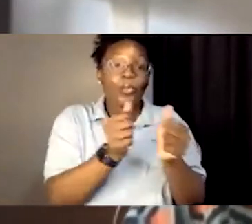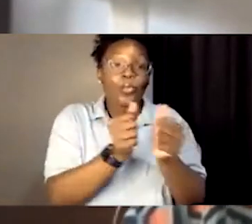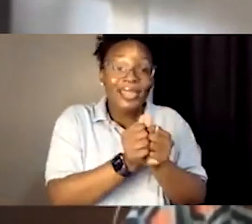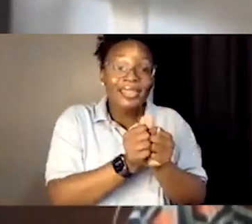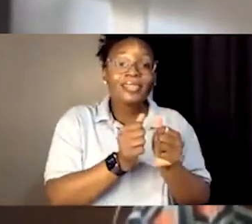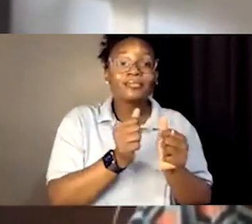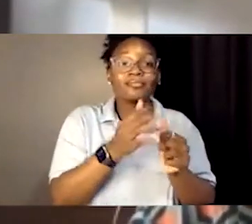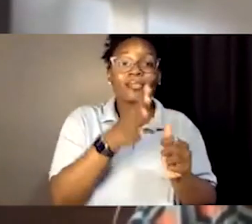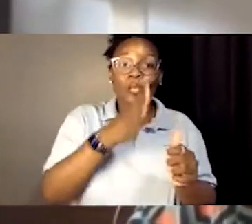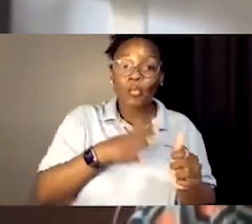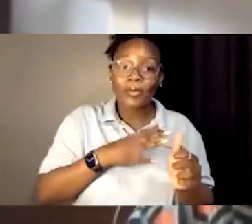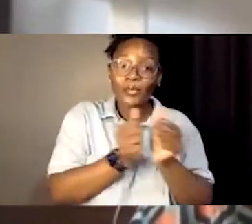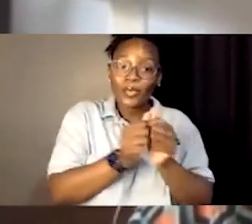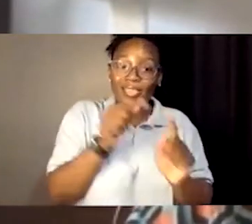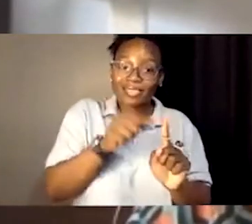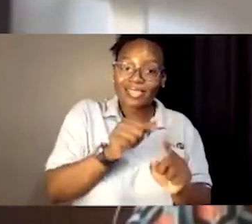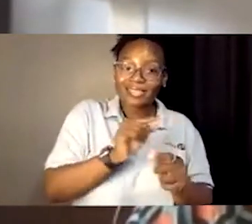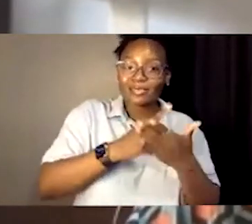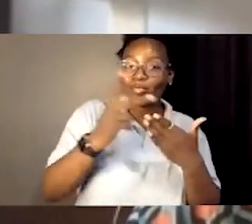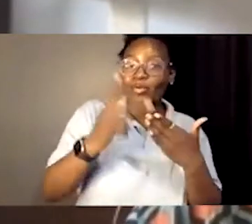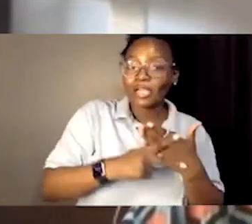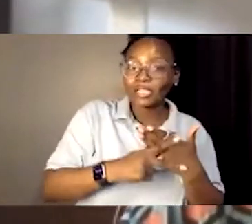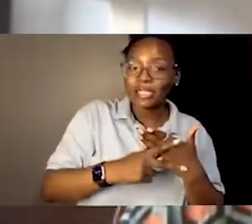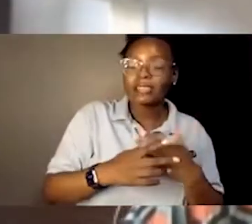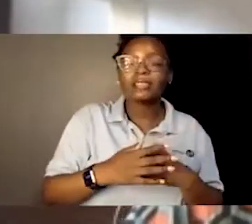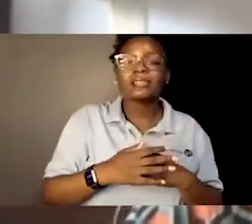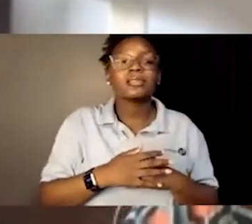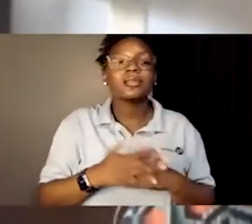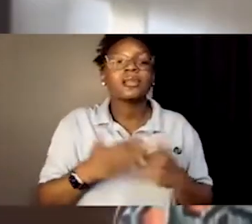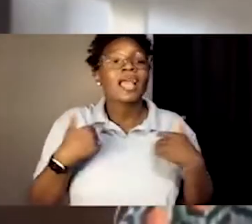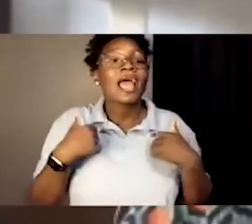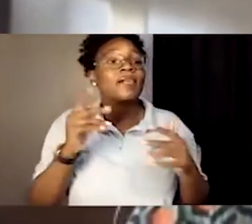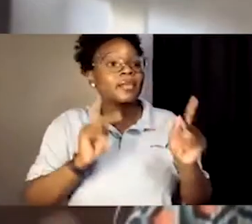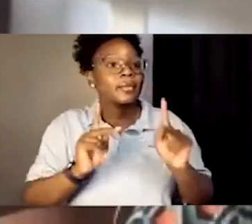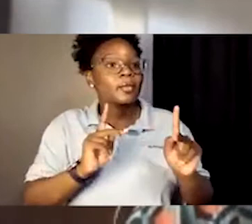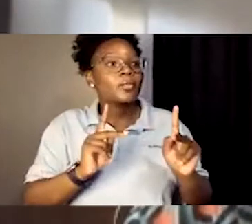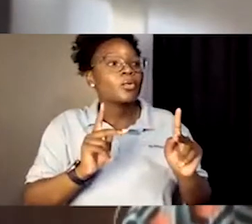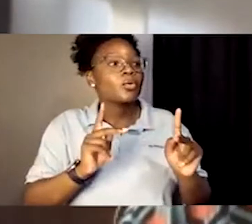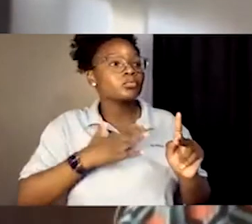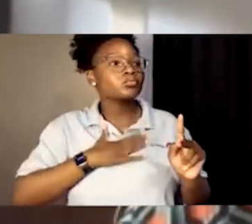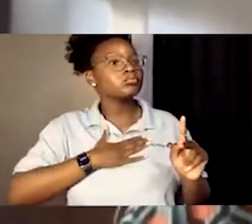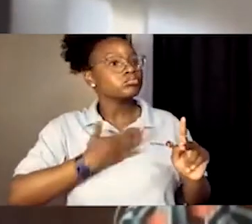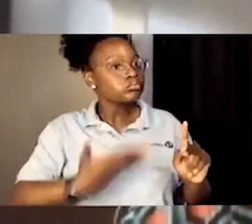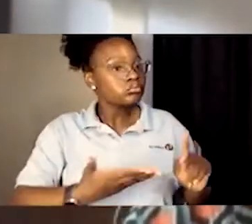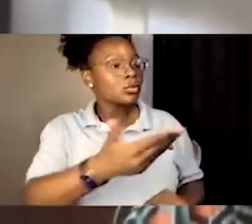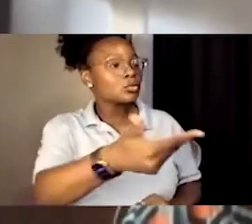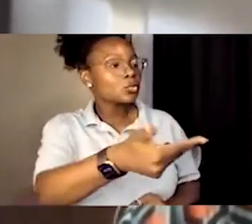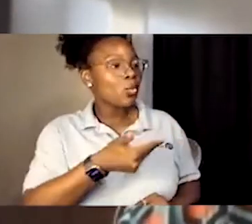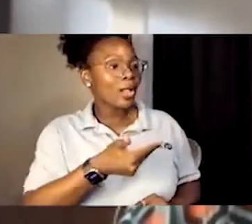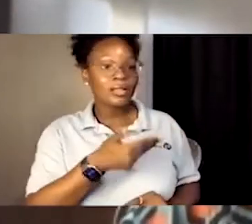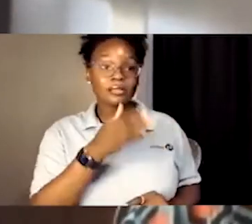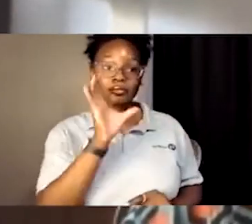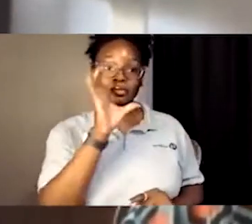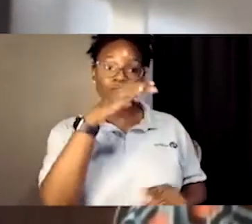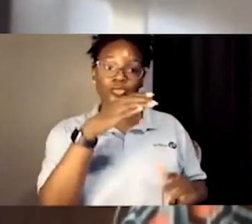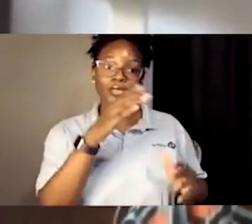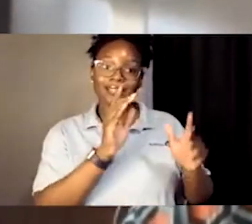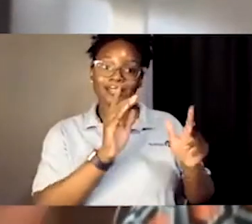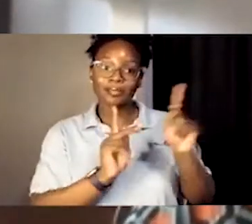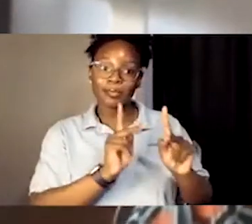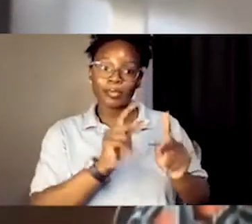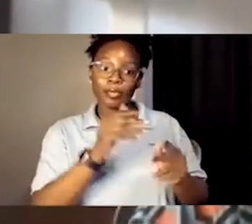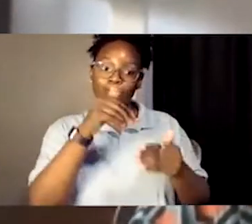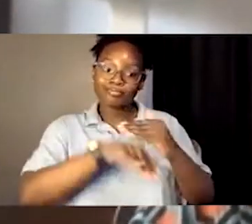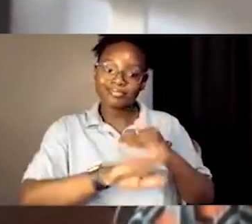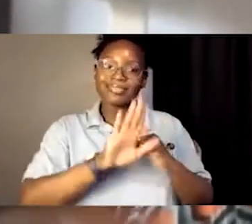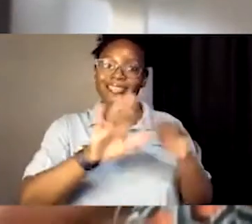that people were willing to welcome strangers in, but the amount of just learning that happens in that space,